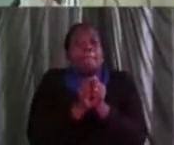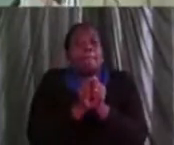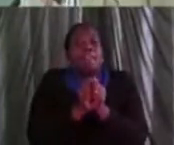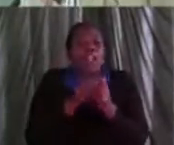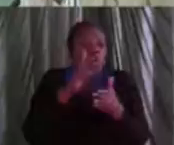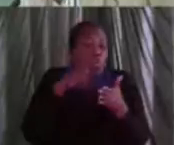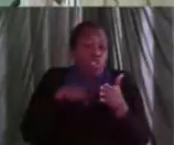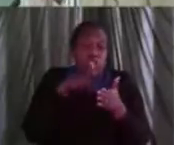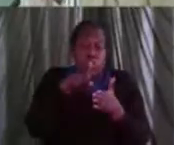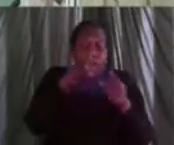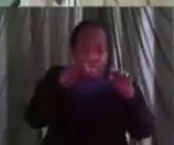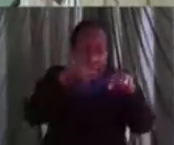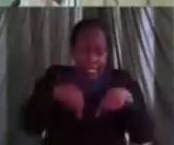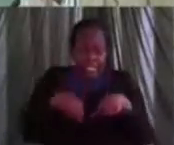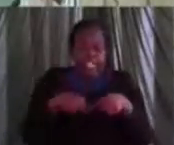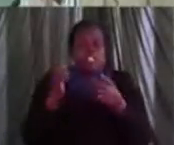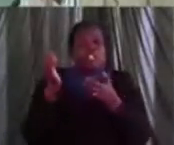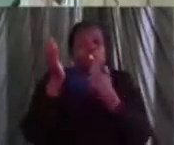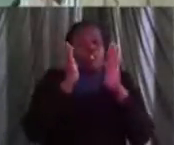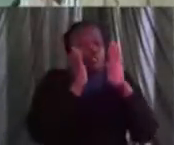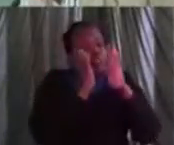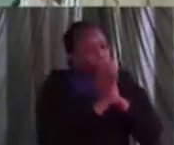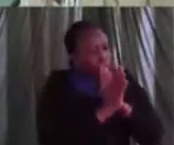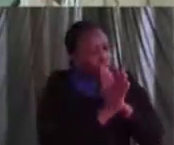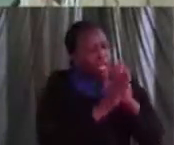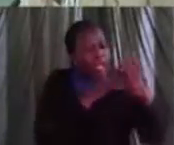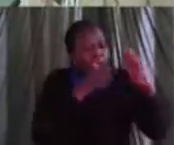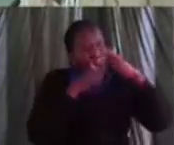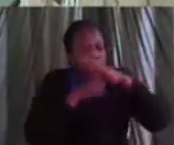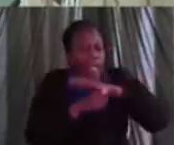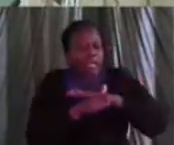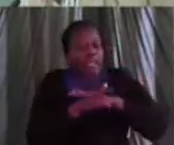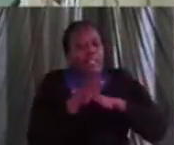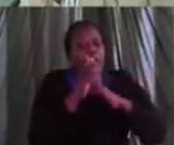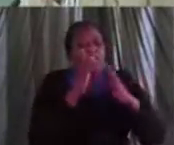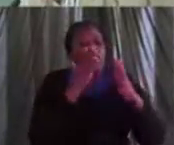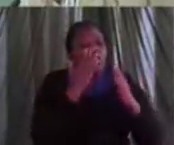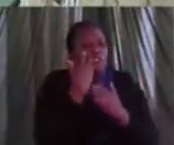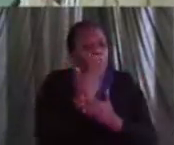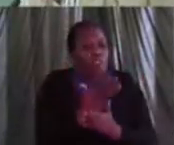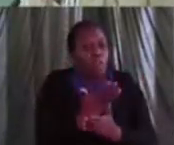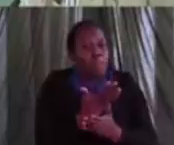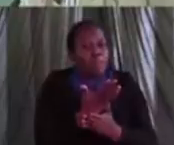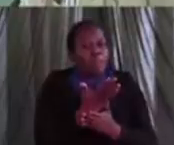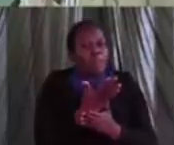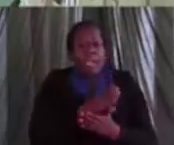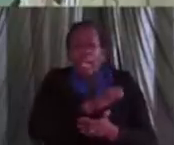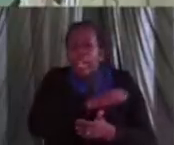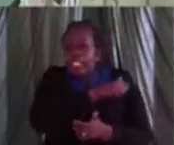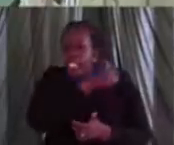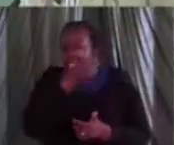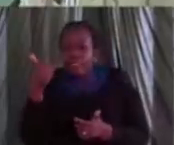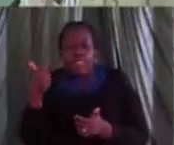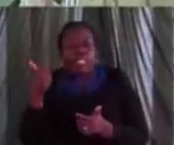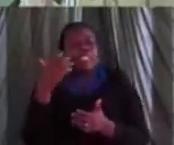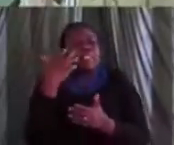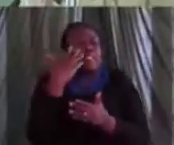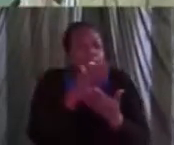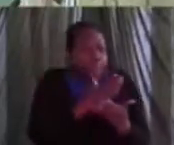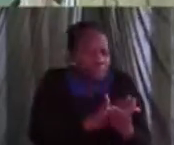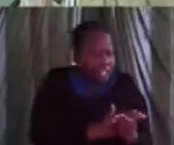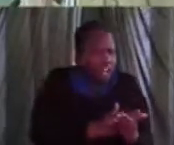you are required to file under the Form 2B is a separate statement of your wife's